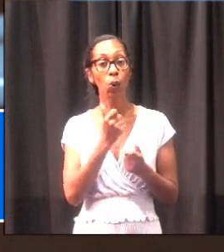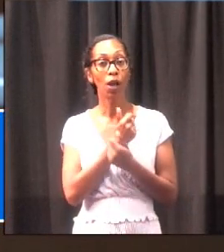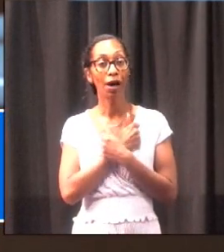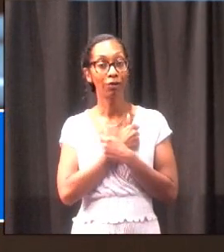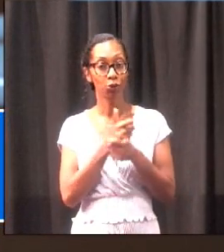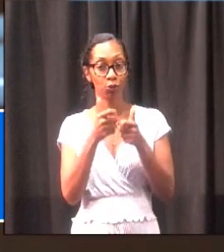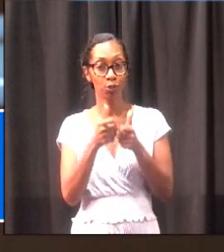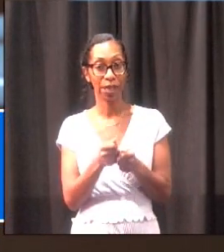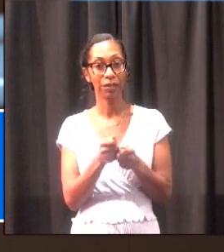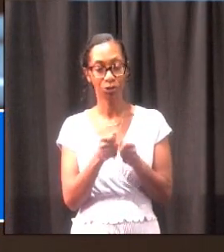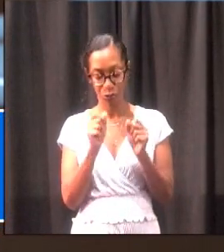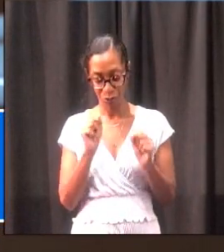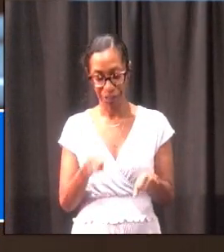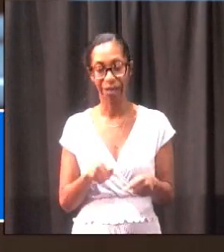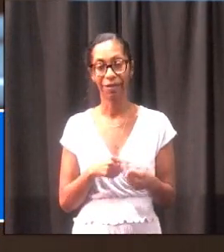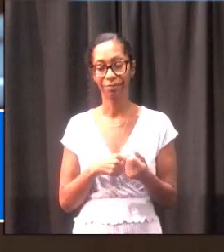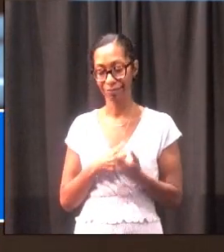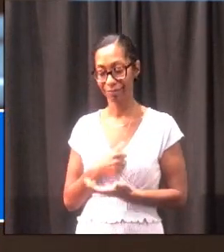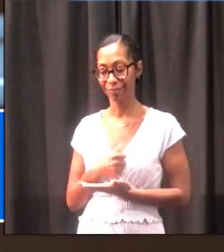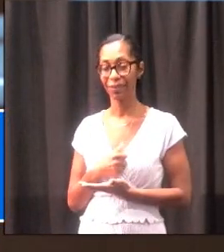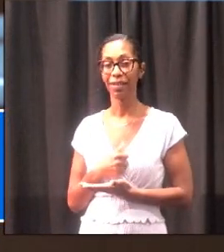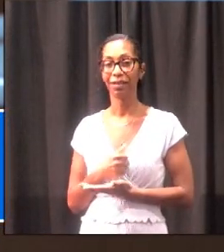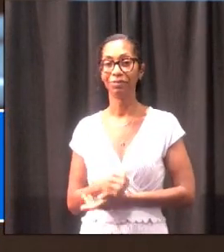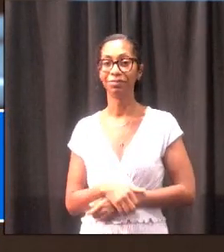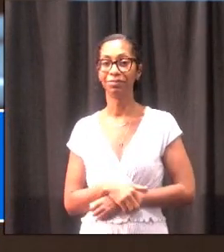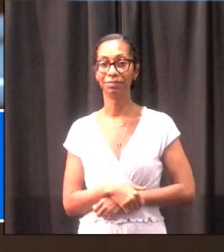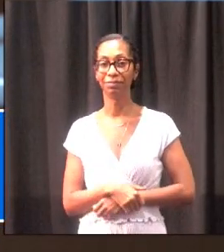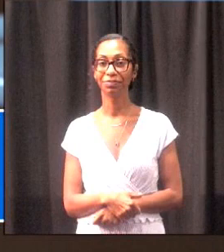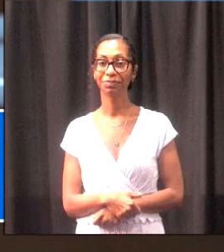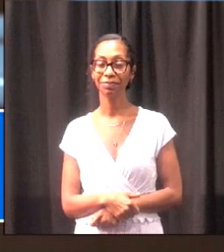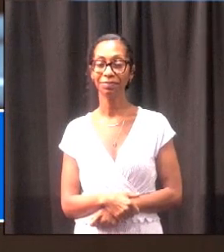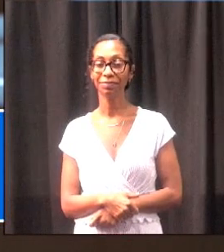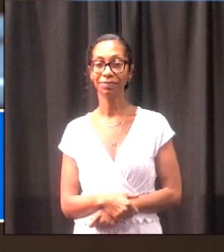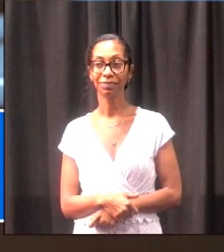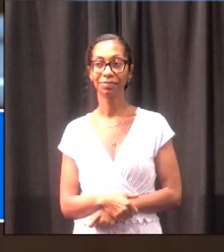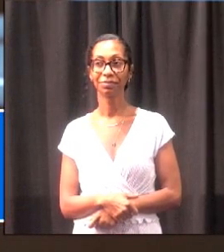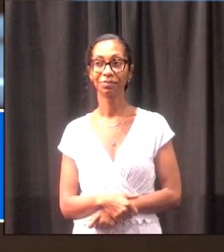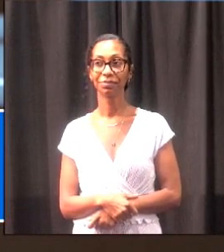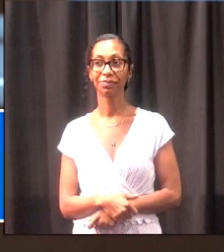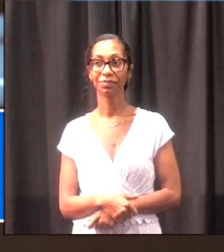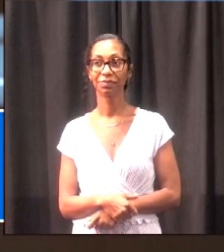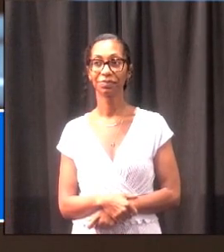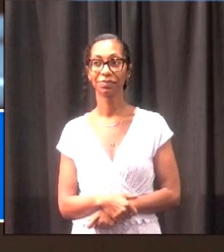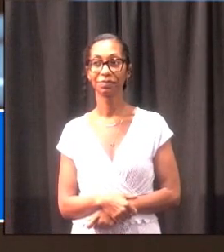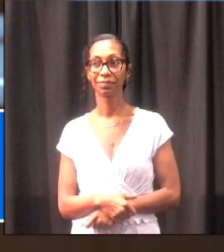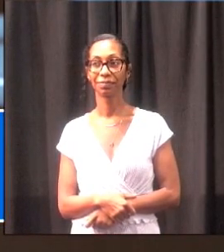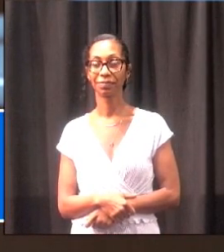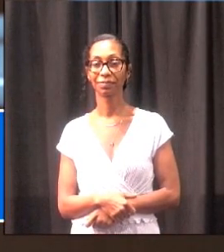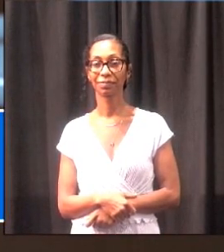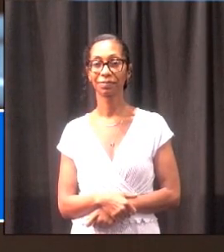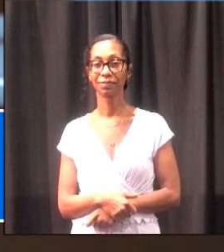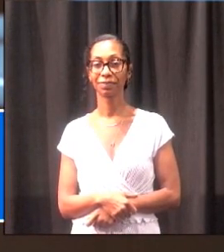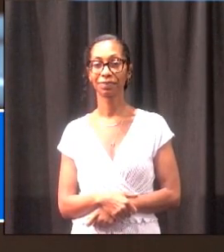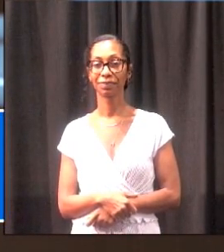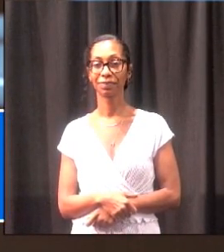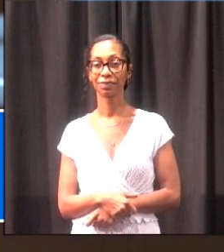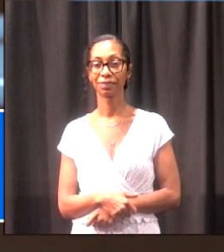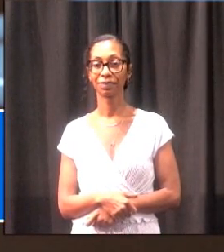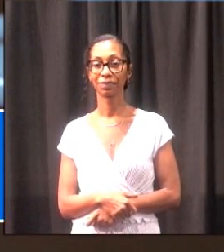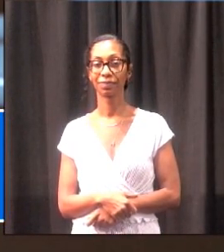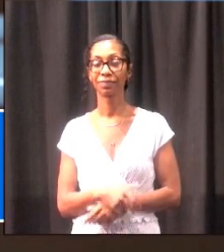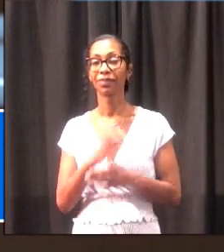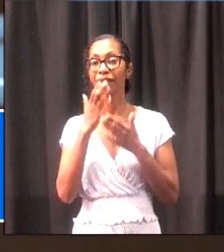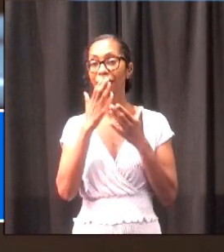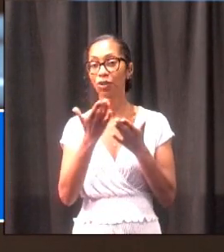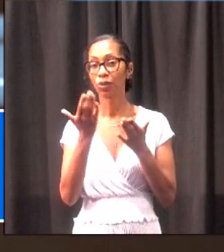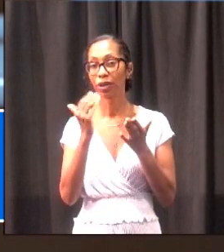go ahead and text NMCC 273256, NMCC 273256. Thank you